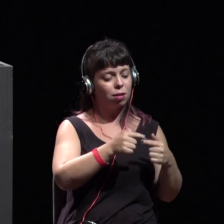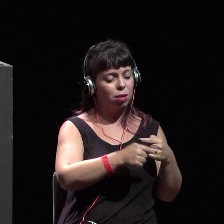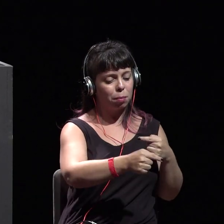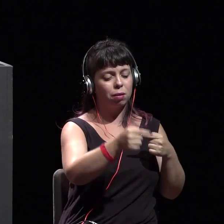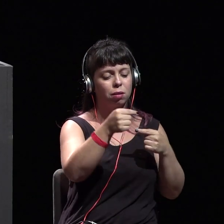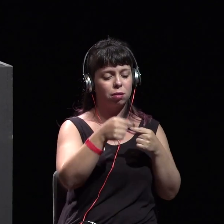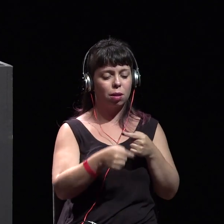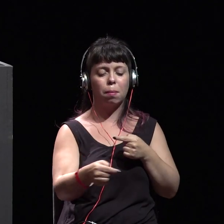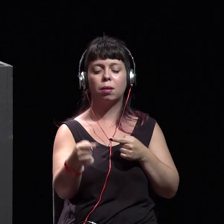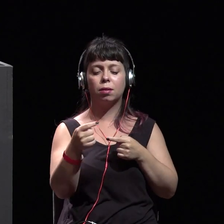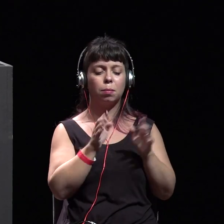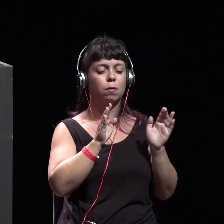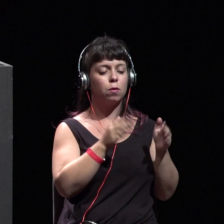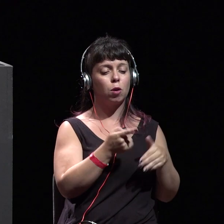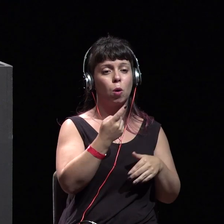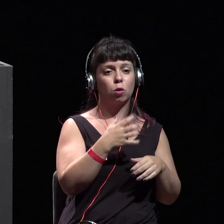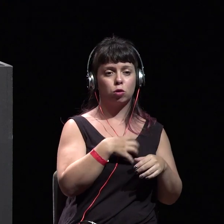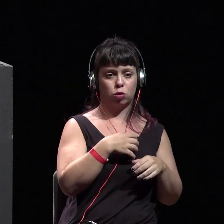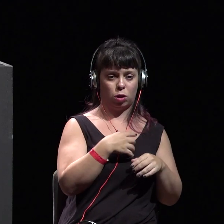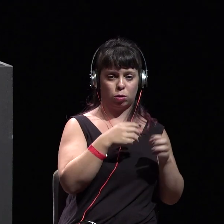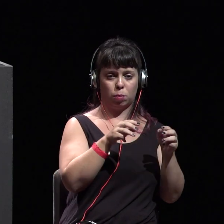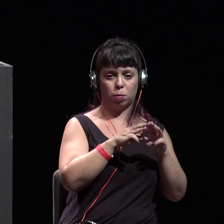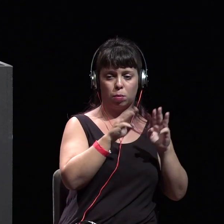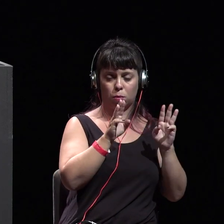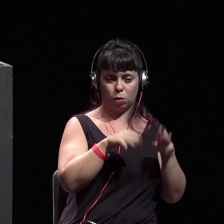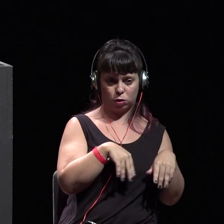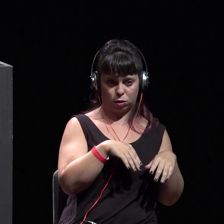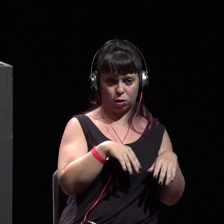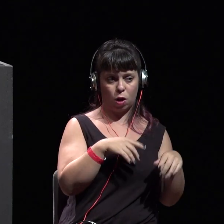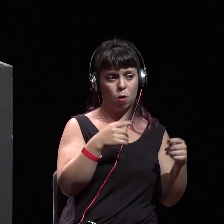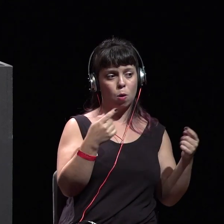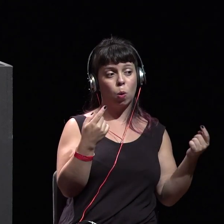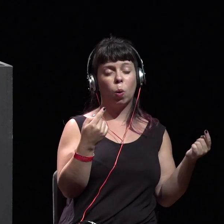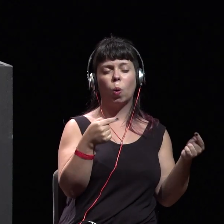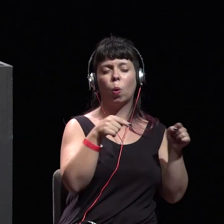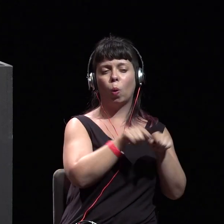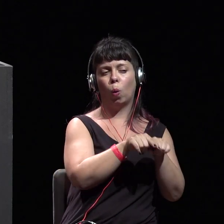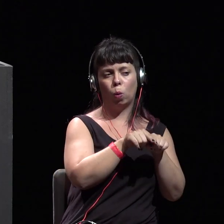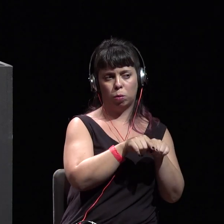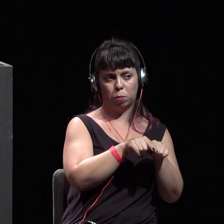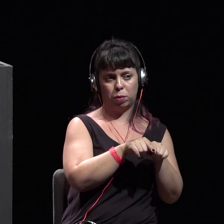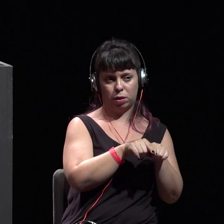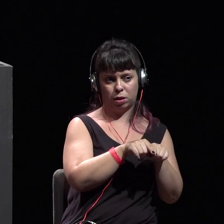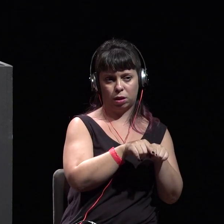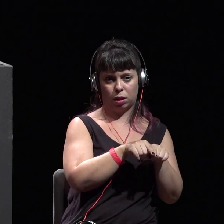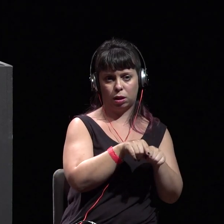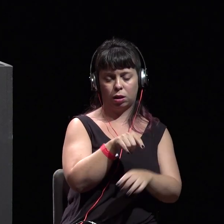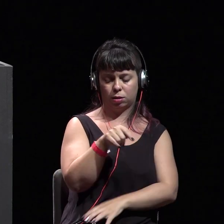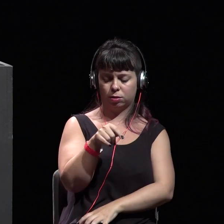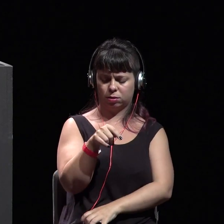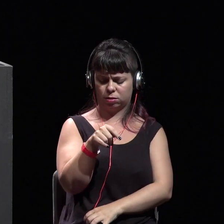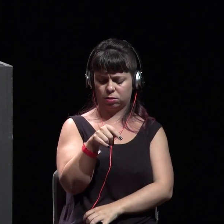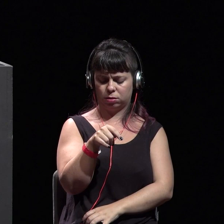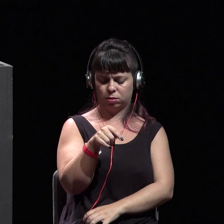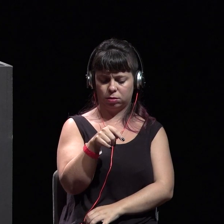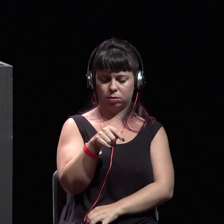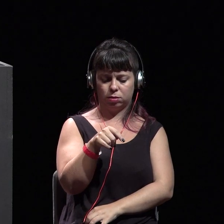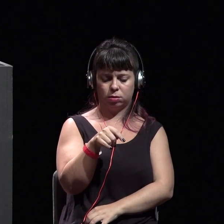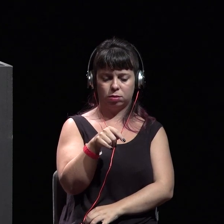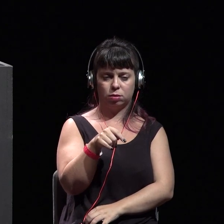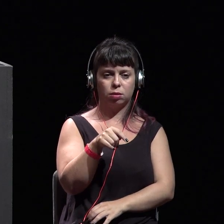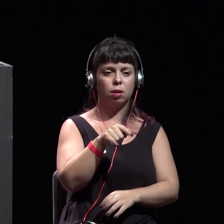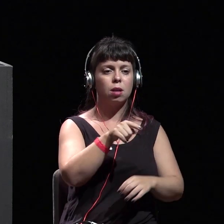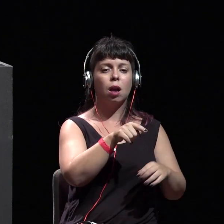as a settler colonial institution at its very roots. Each week, we reclaimed space on the museum's property for our people and our actions as